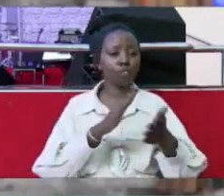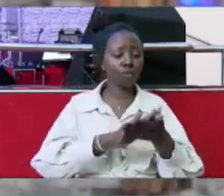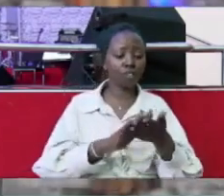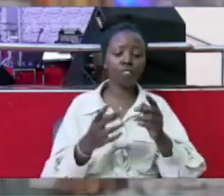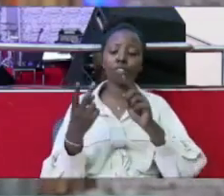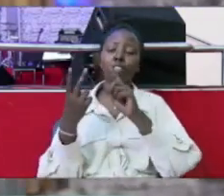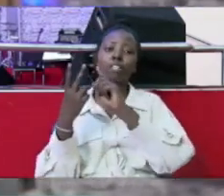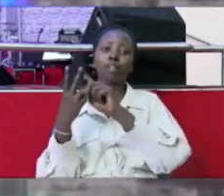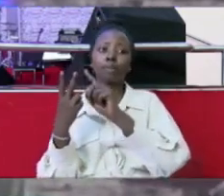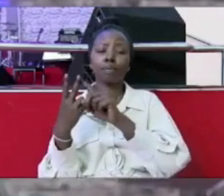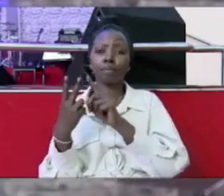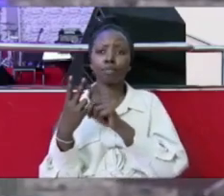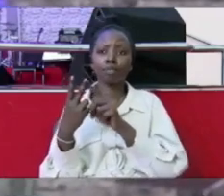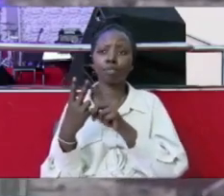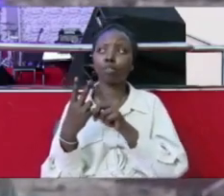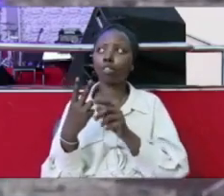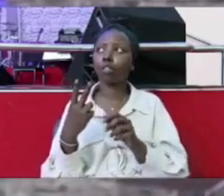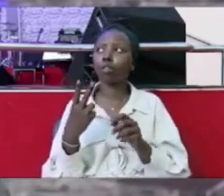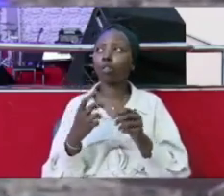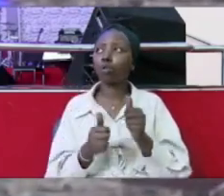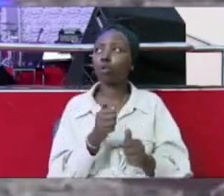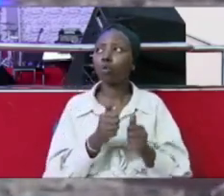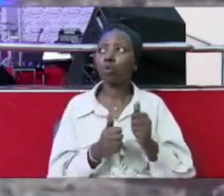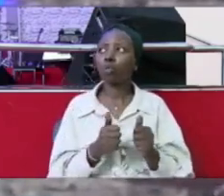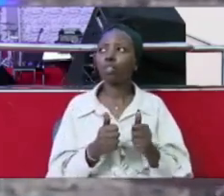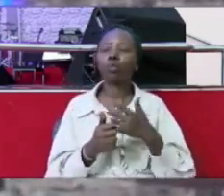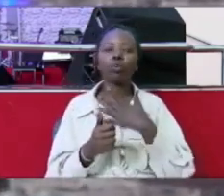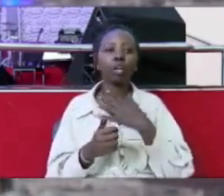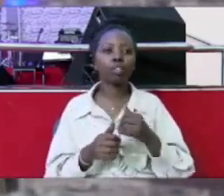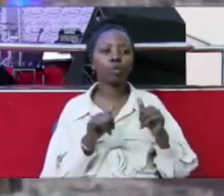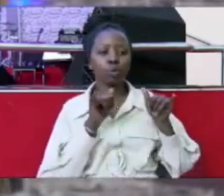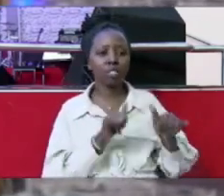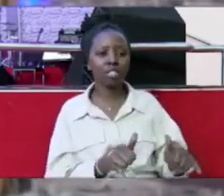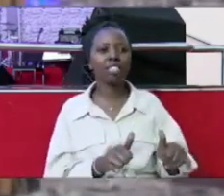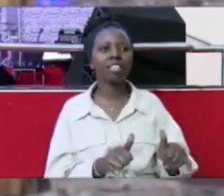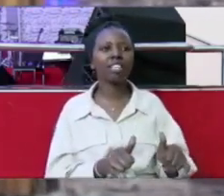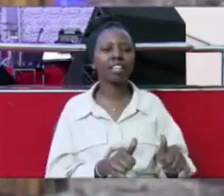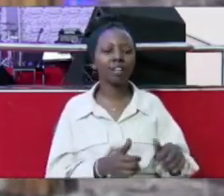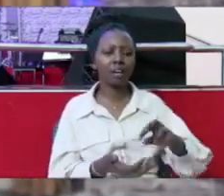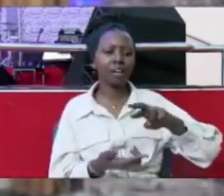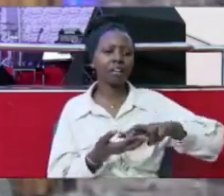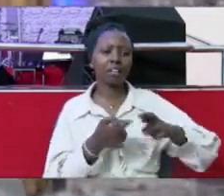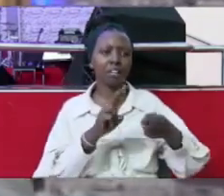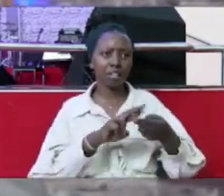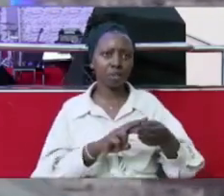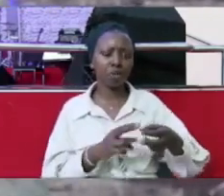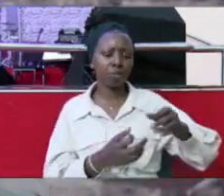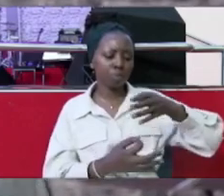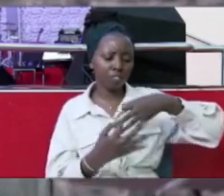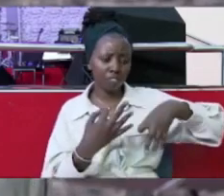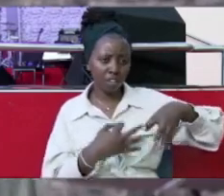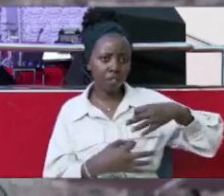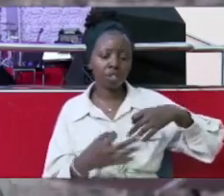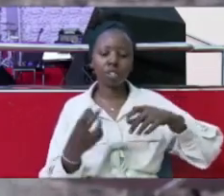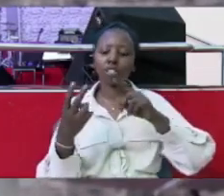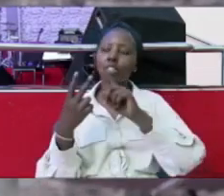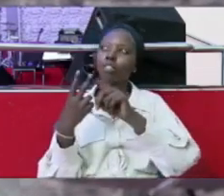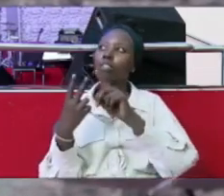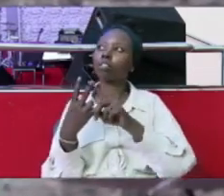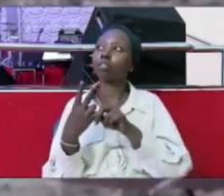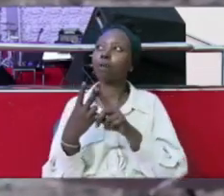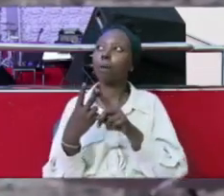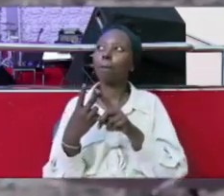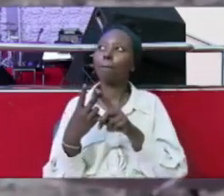second thing which is needed to establish and sustain meaningful fellowship. Jambo la pili ambalo linahitajika tuwe na ushirika thabiti. Is forbearance.